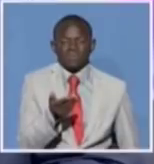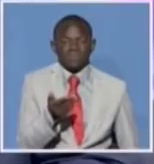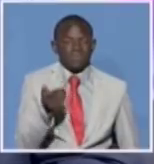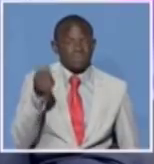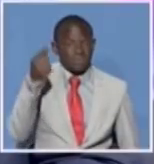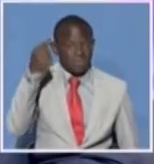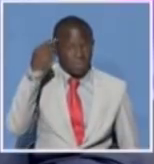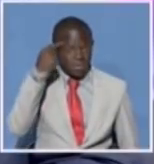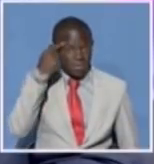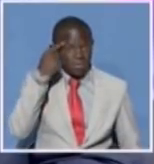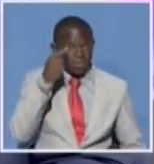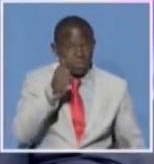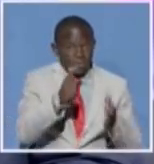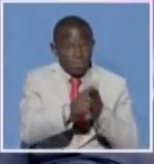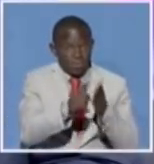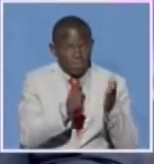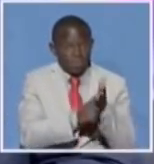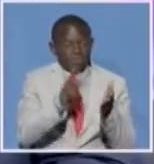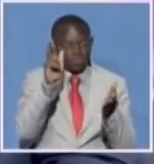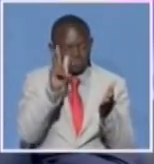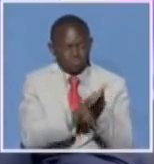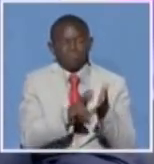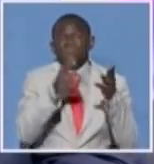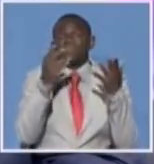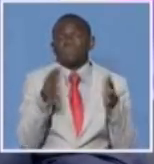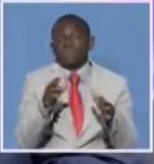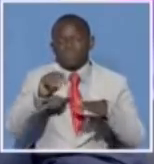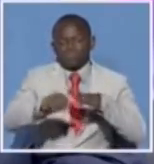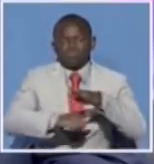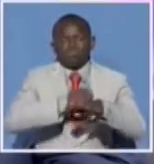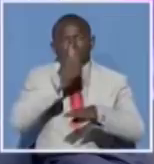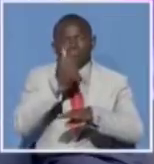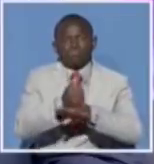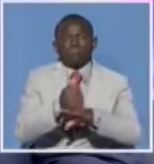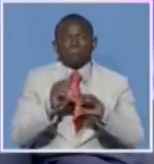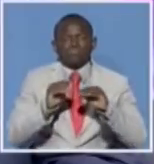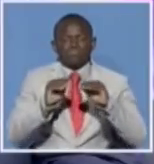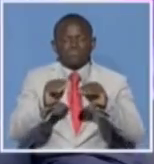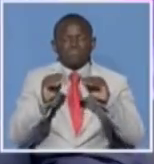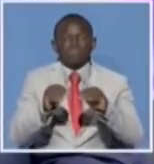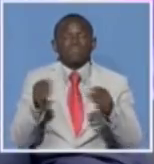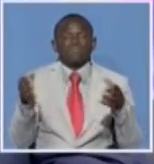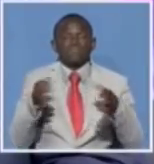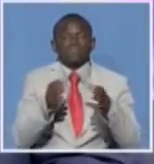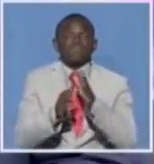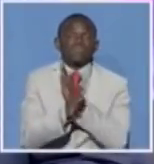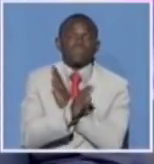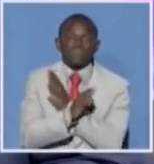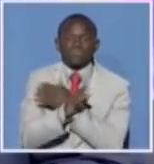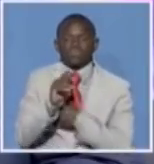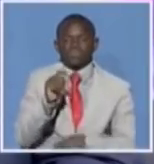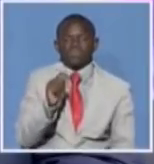created the Teaching Council of Zambia for purposes of regulating the practice of